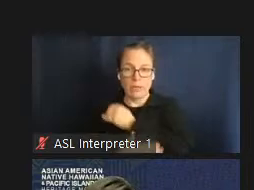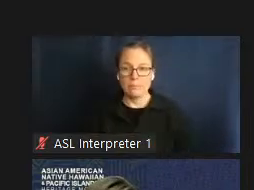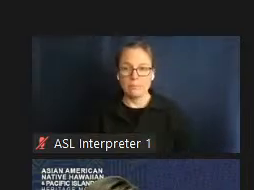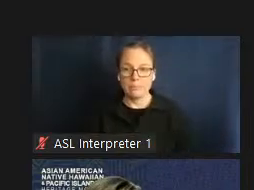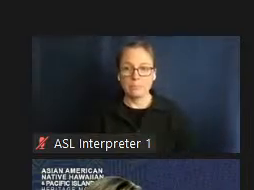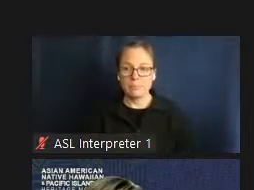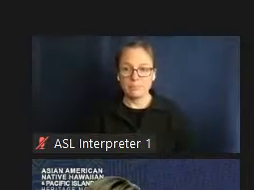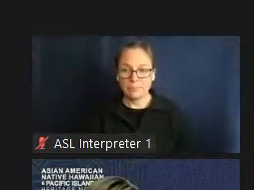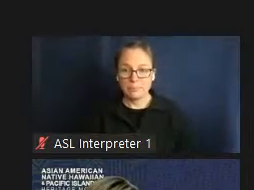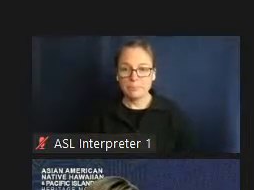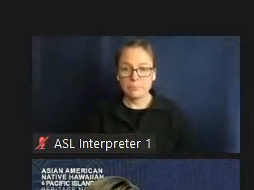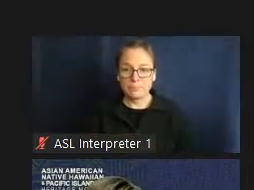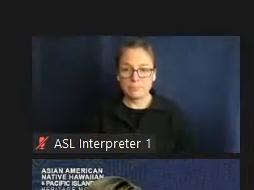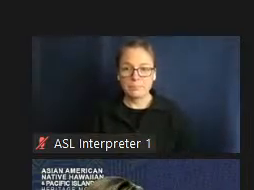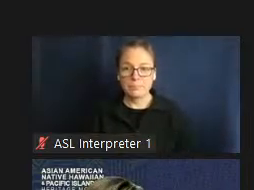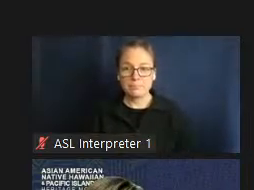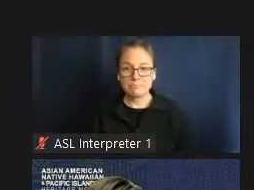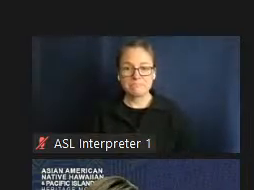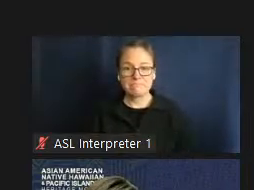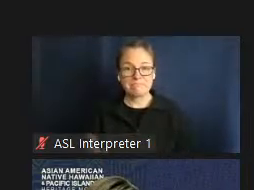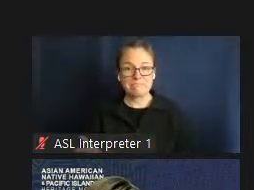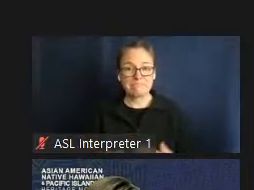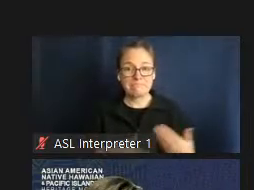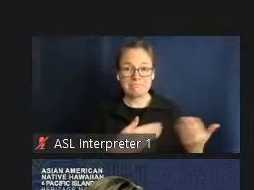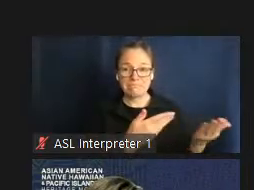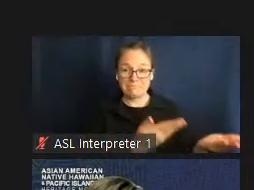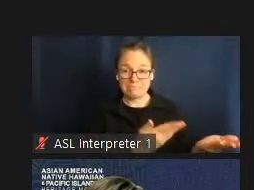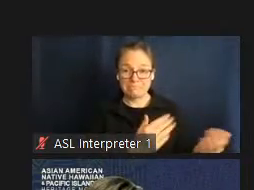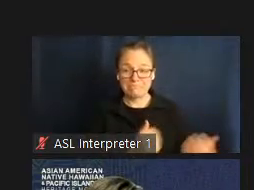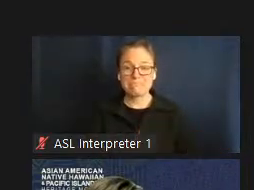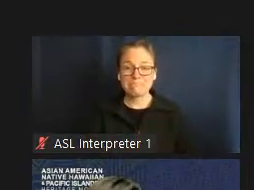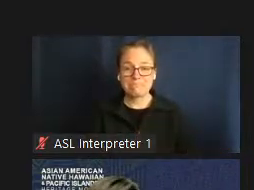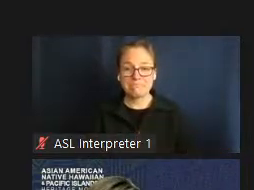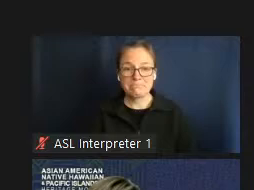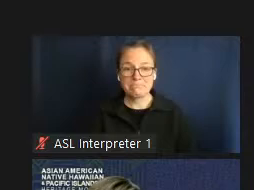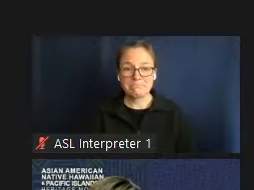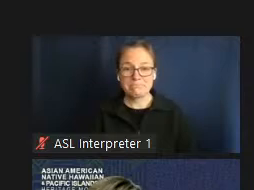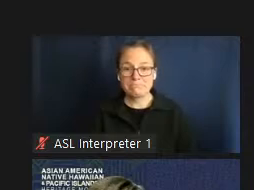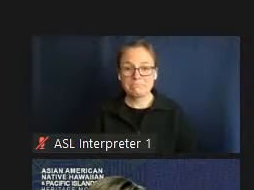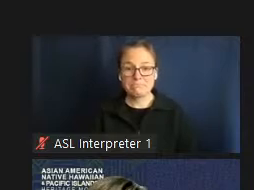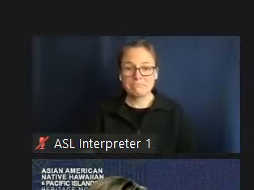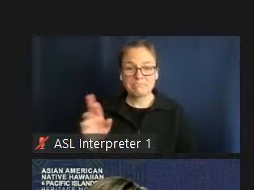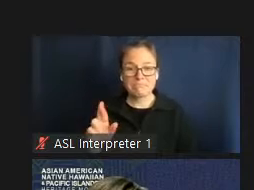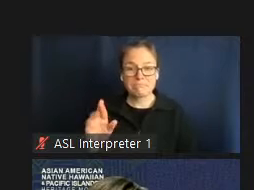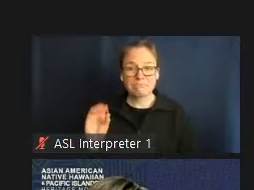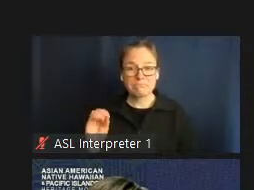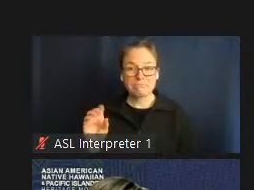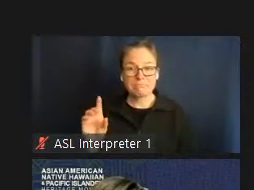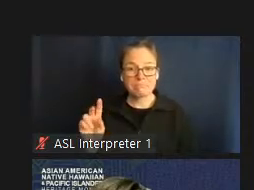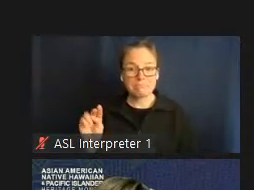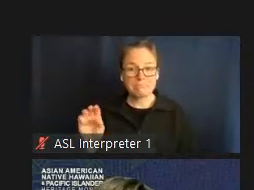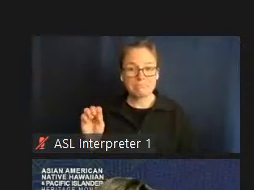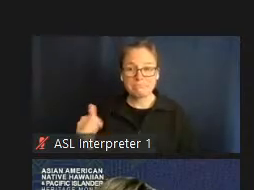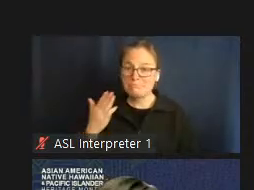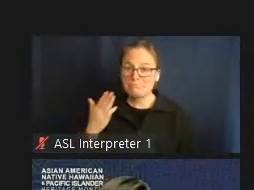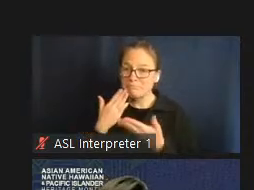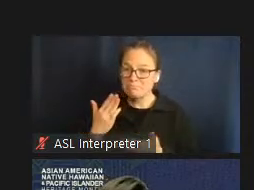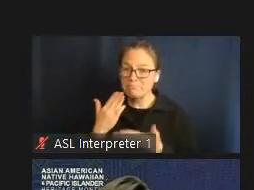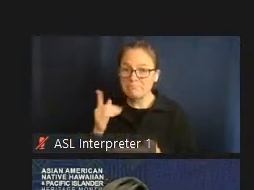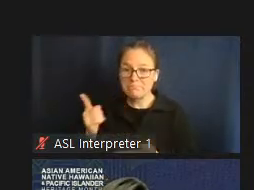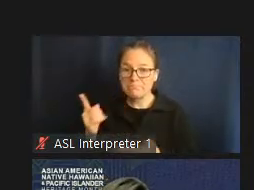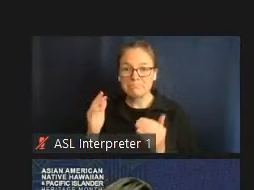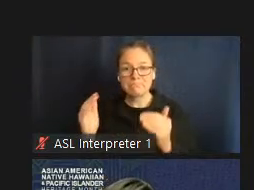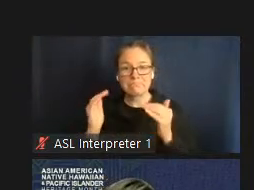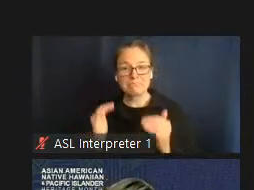So with that, I will turn it back over, I believe, to Rodney. Thank you, Latricia. Next slide,